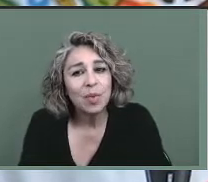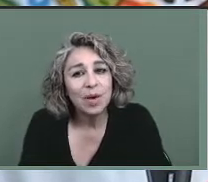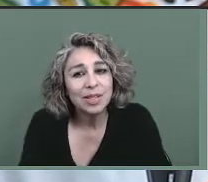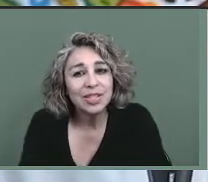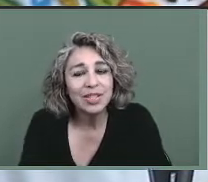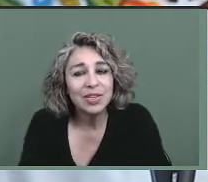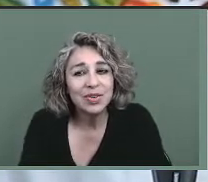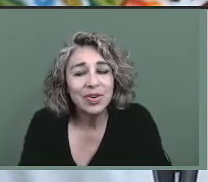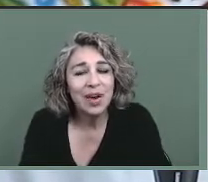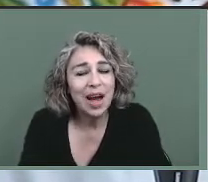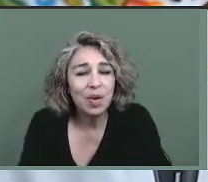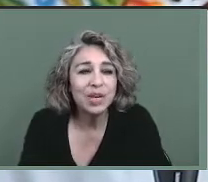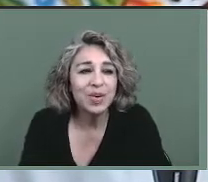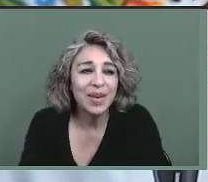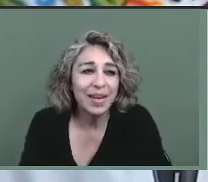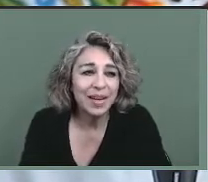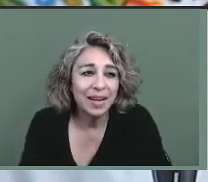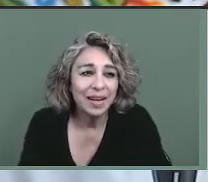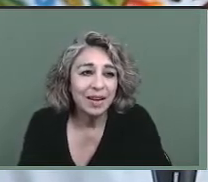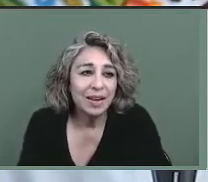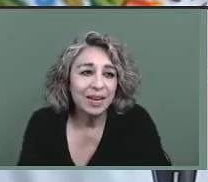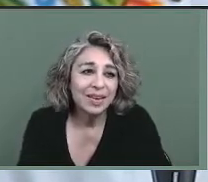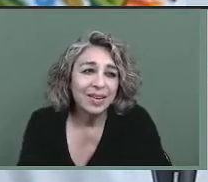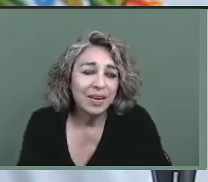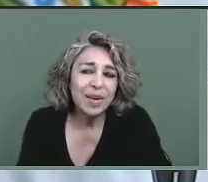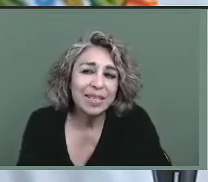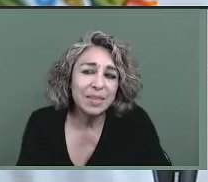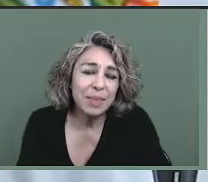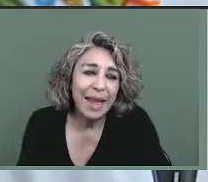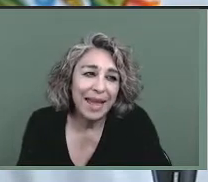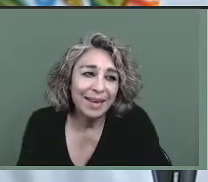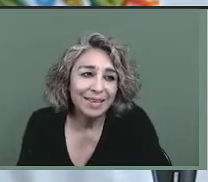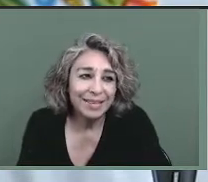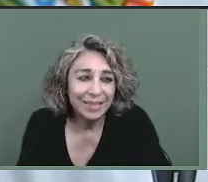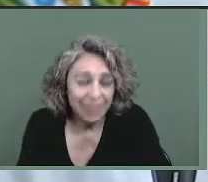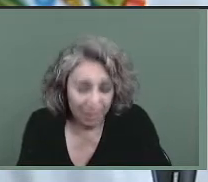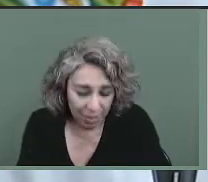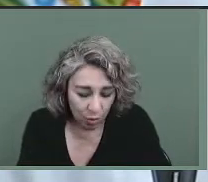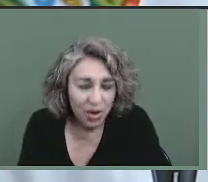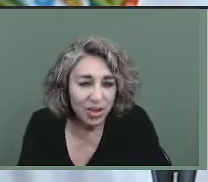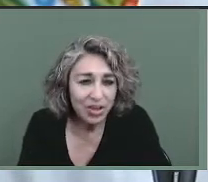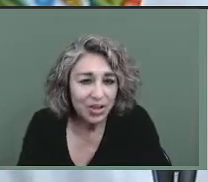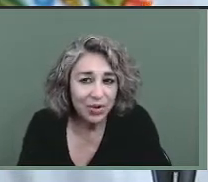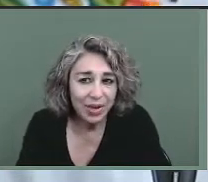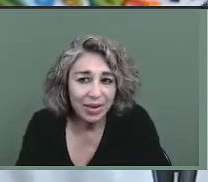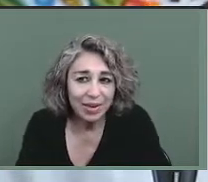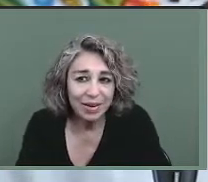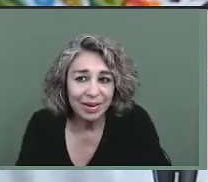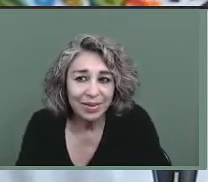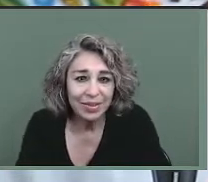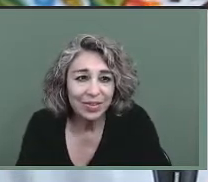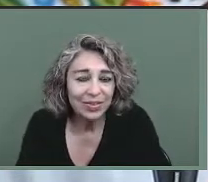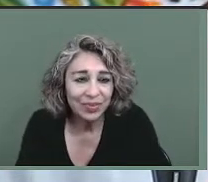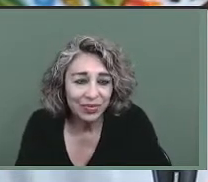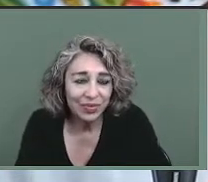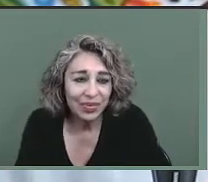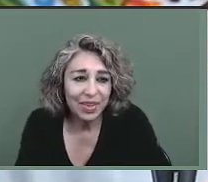that wants to know how we're doing, what is the plan, what are you doing,